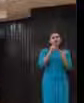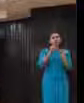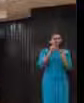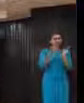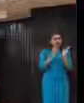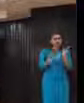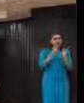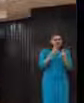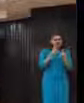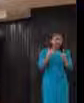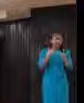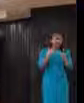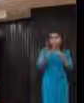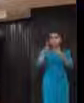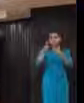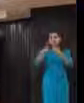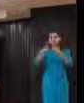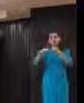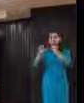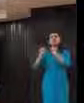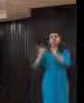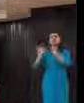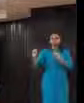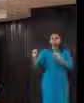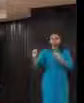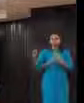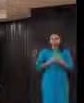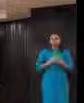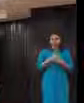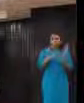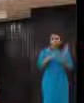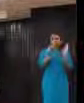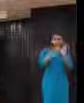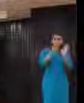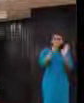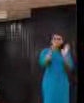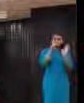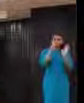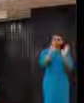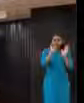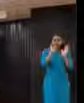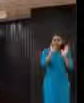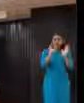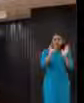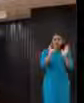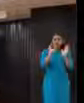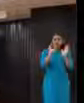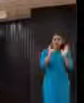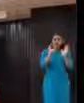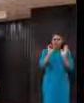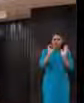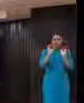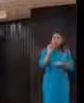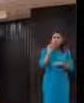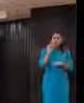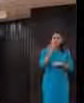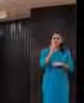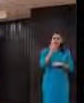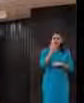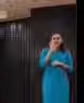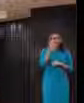of Jammu and Kashmir. So when Article 370 gets nullified on the 5th and 6th of